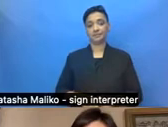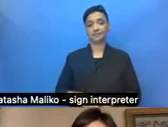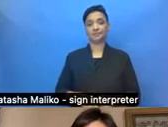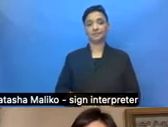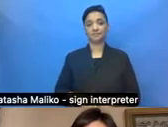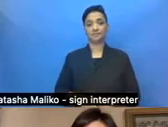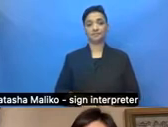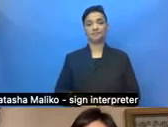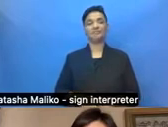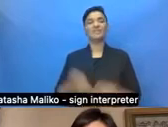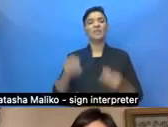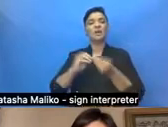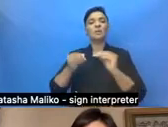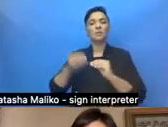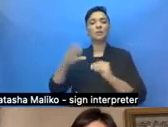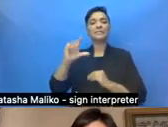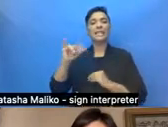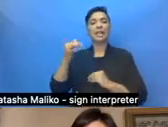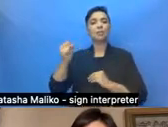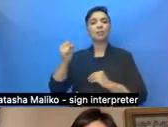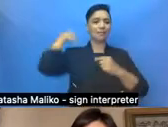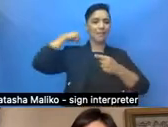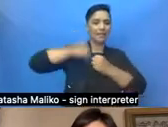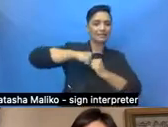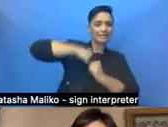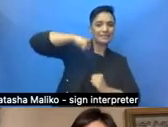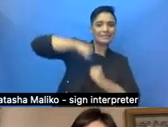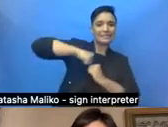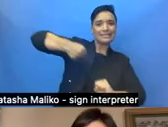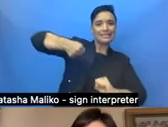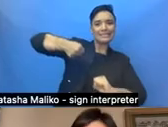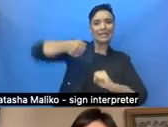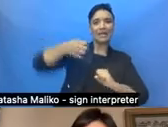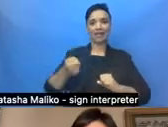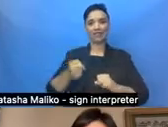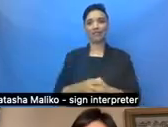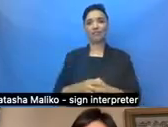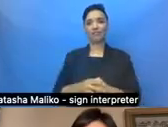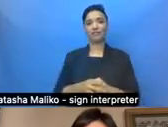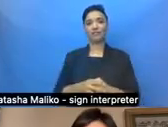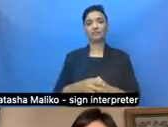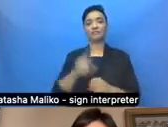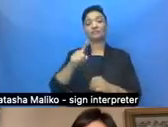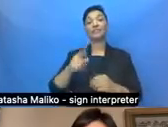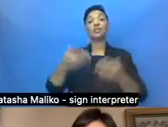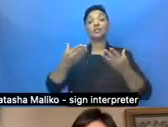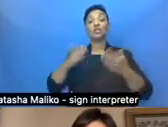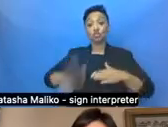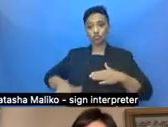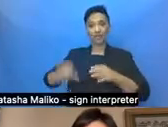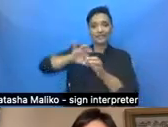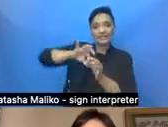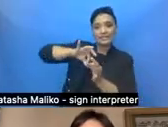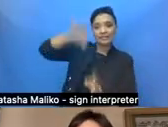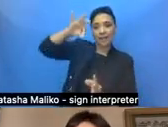kyphosis. I mean, look at this. What is that? This is the spine is permanently damaged. She said she